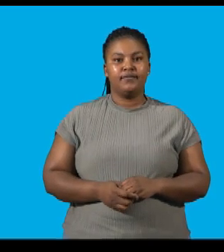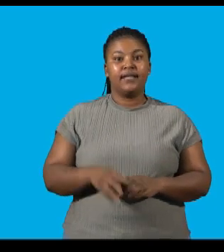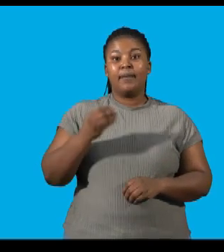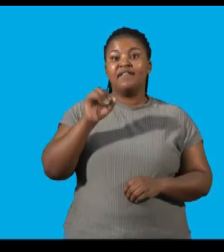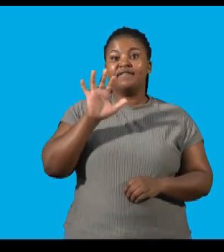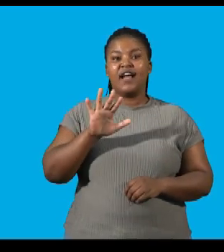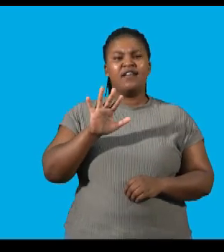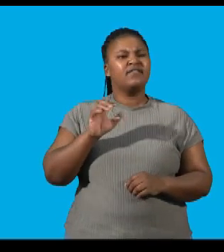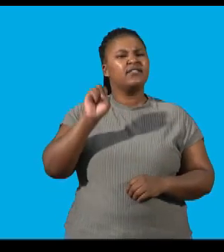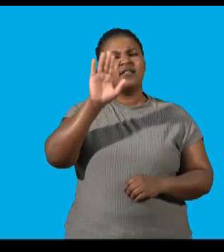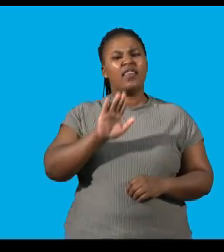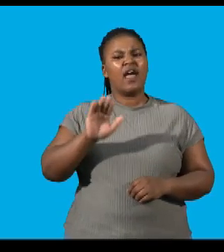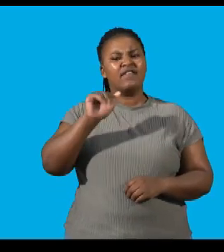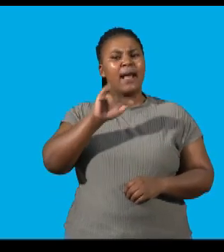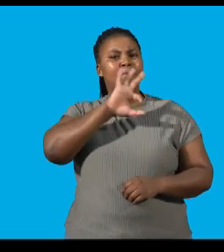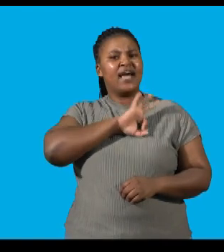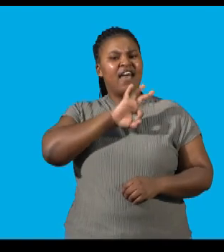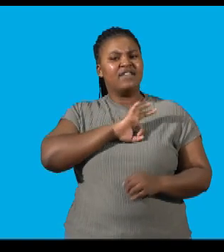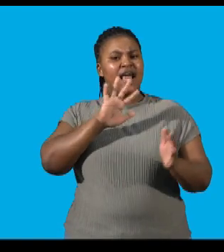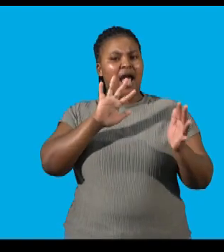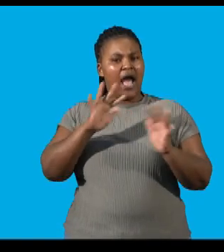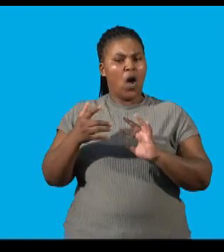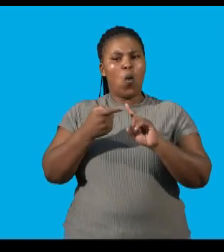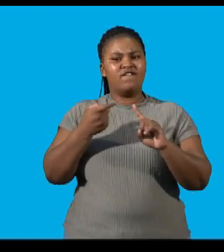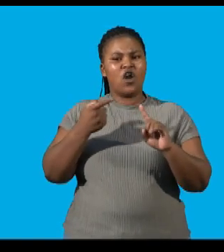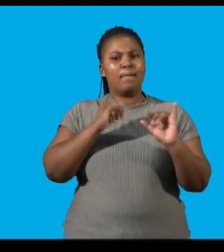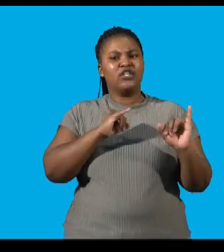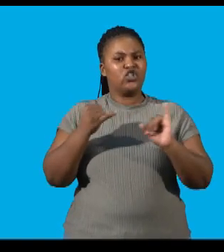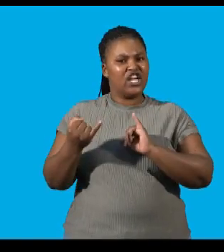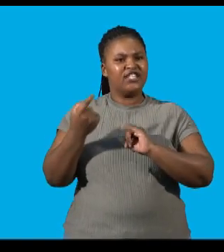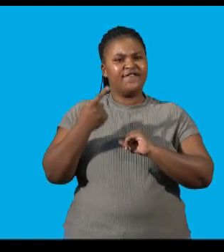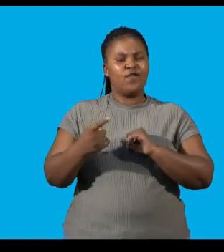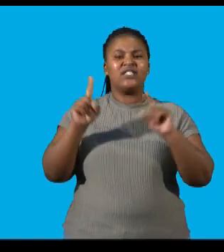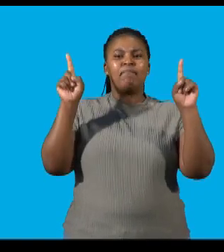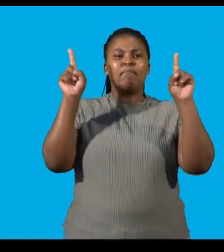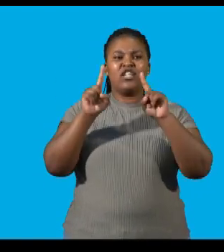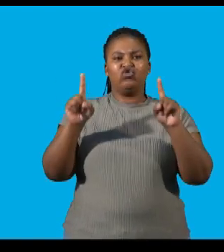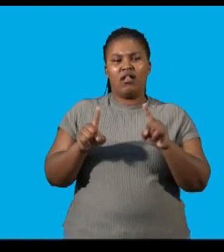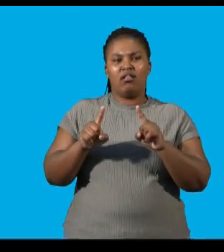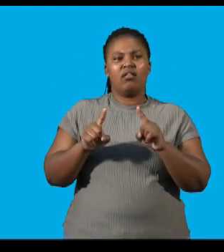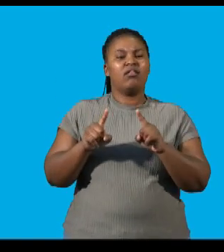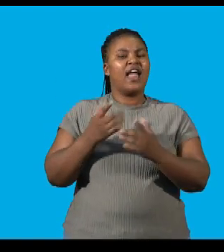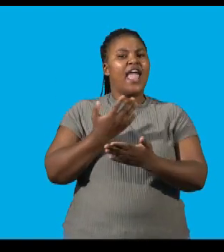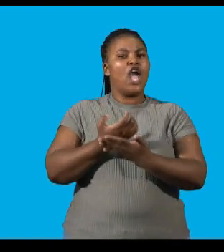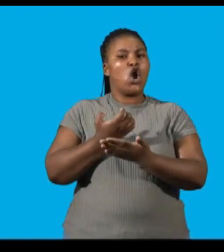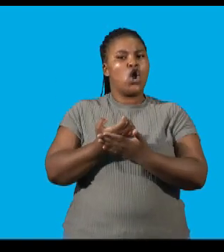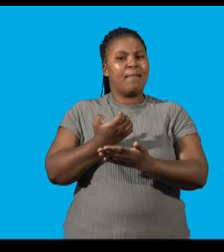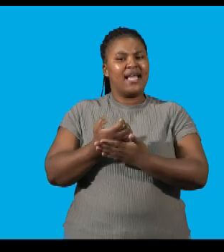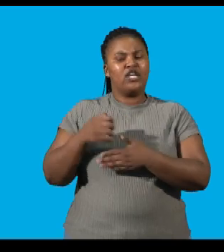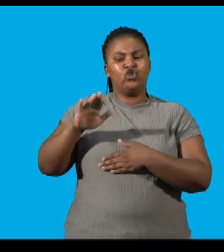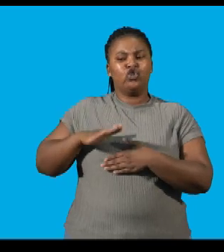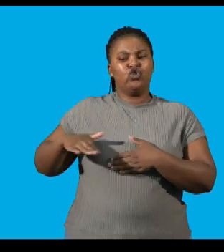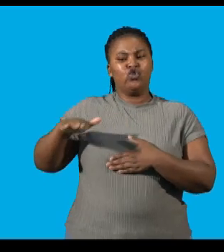Number 5, how can South Africa benefit from the introduction of special economic